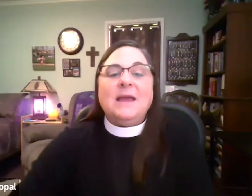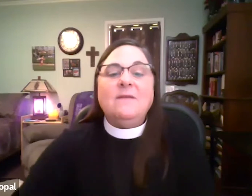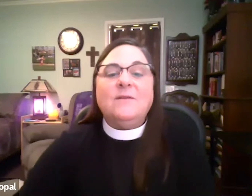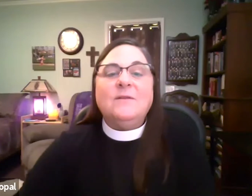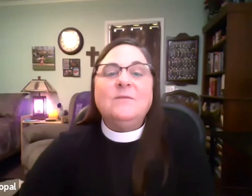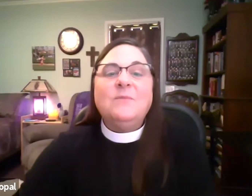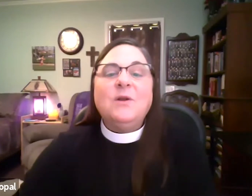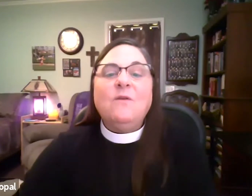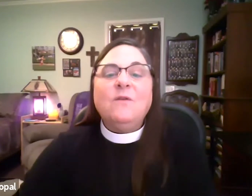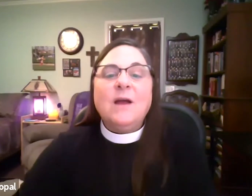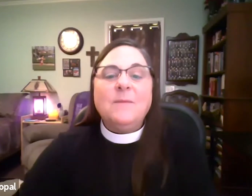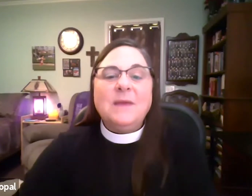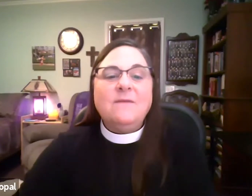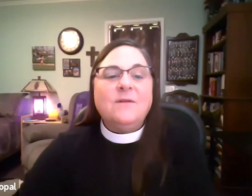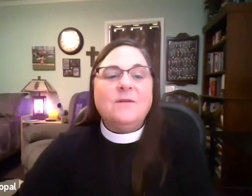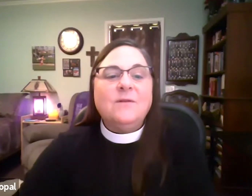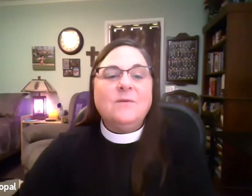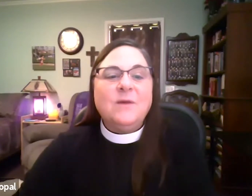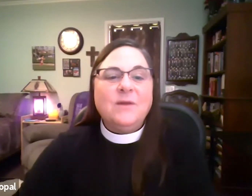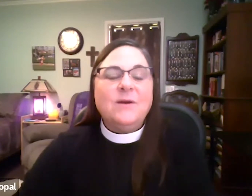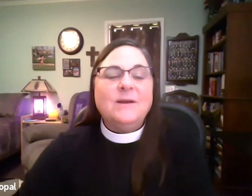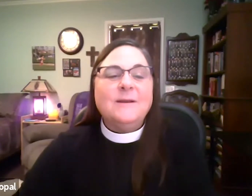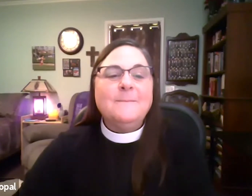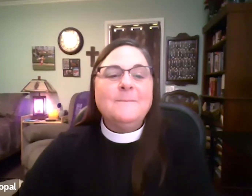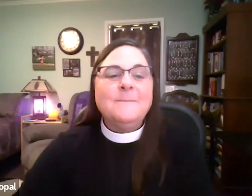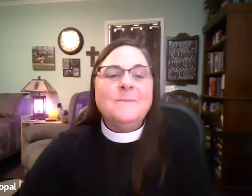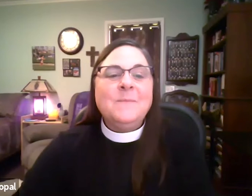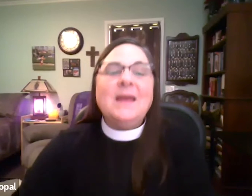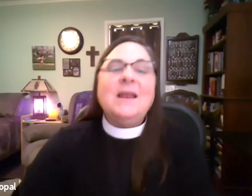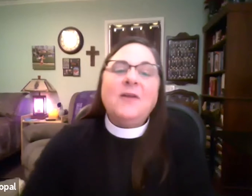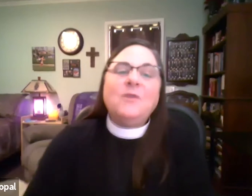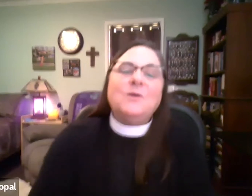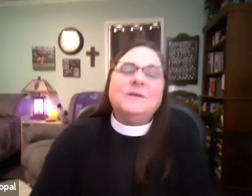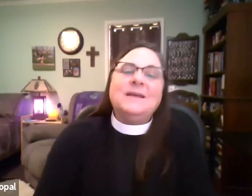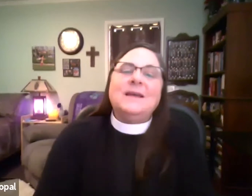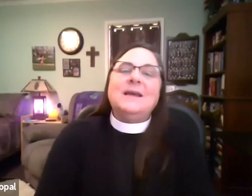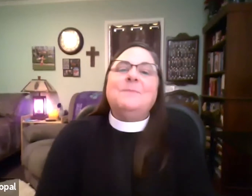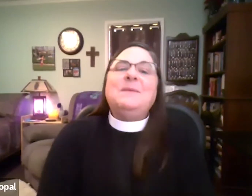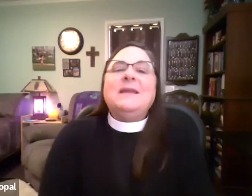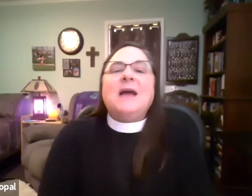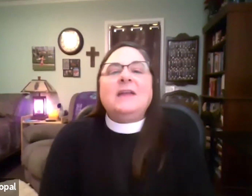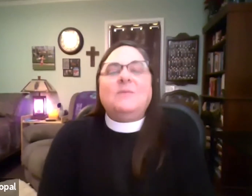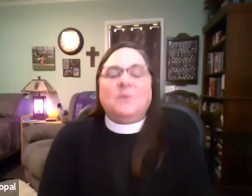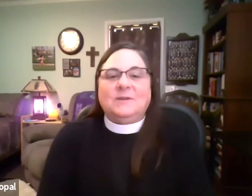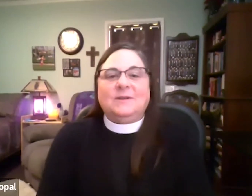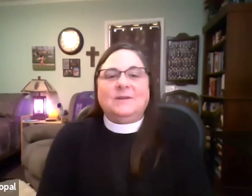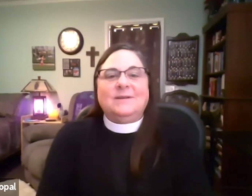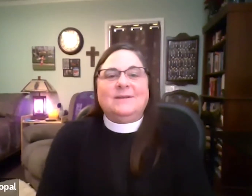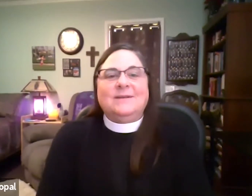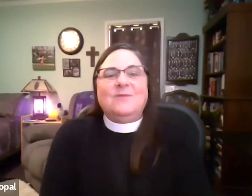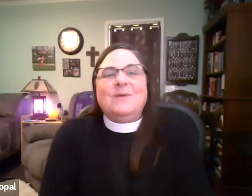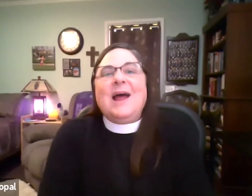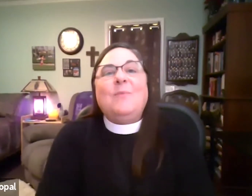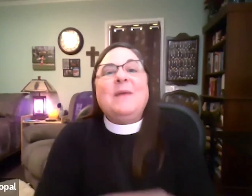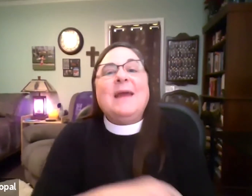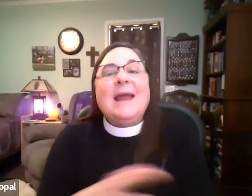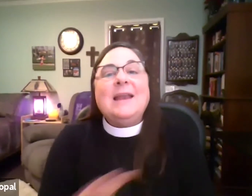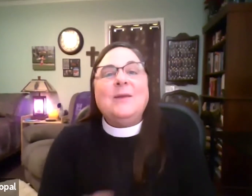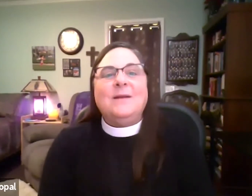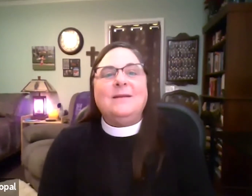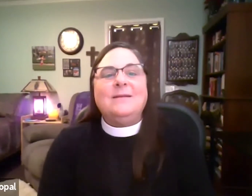overcome by evil, but overcome evil with good. In other words, be the kind of person who would